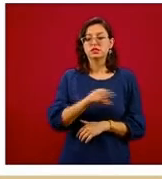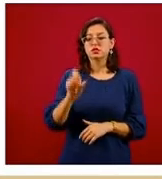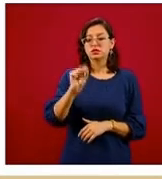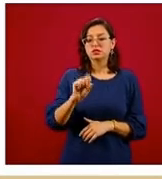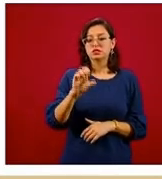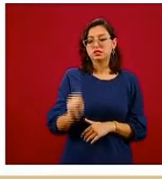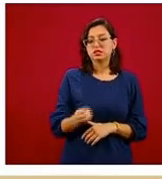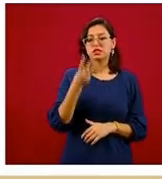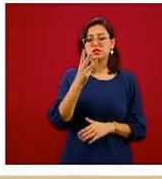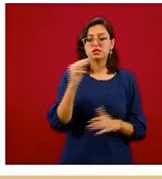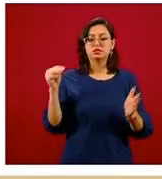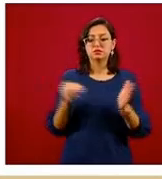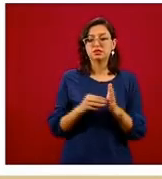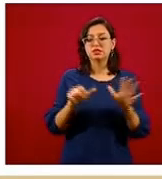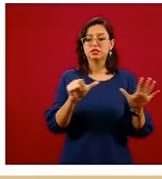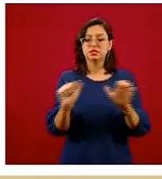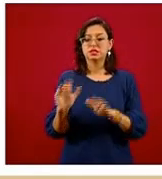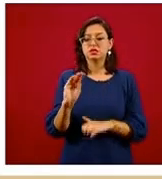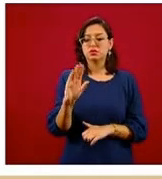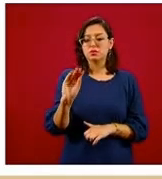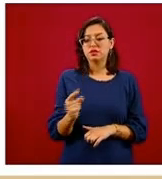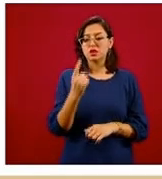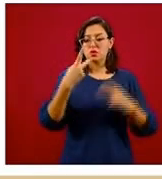figures at a national level, more than